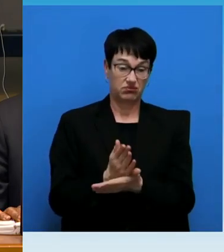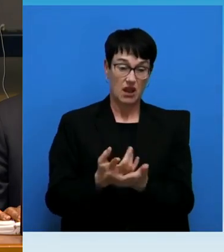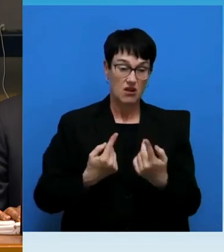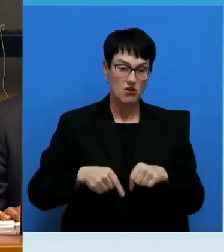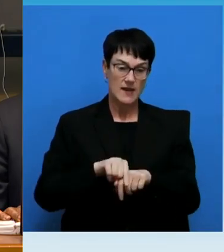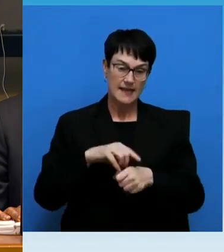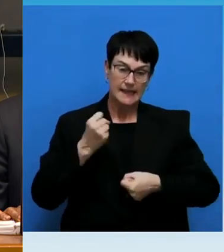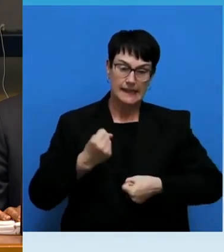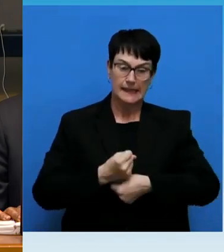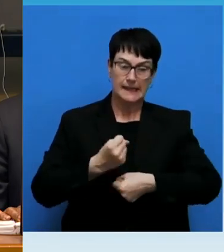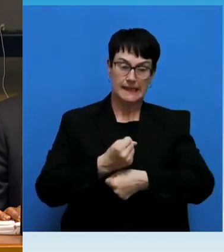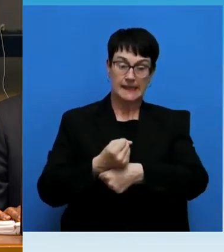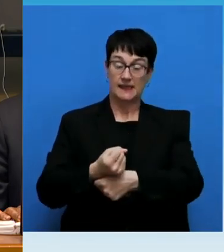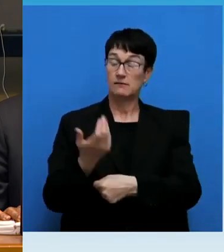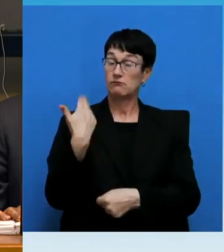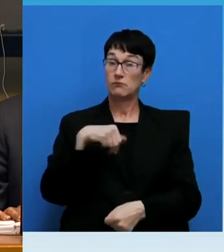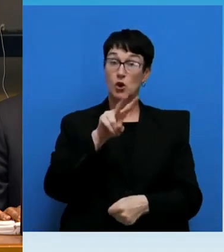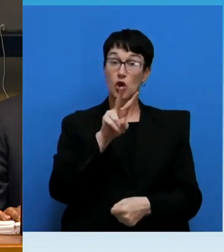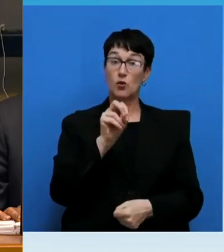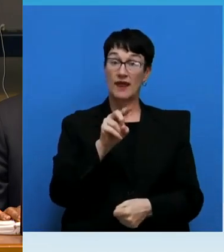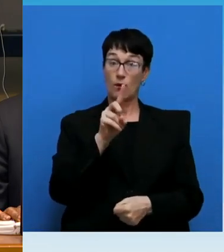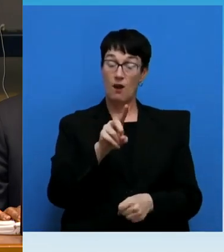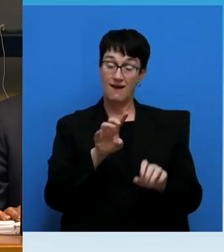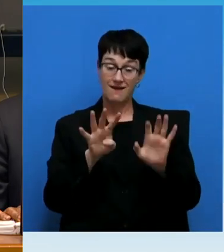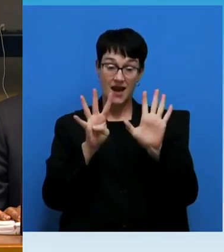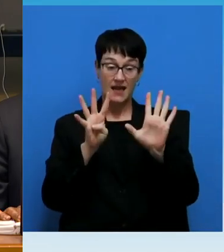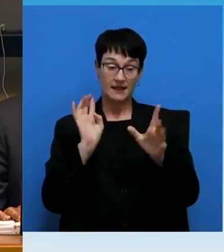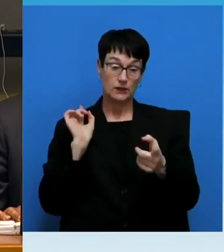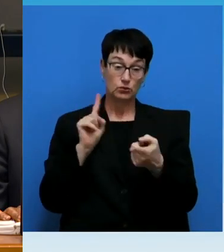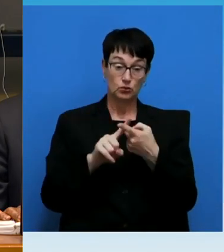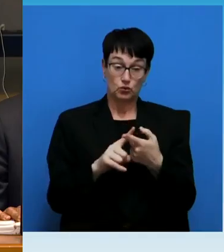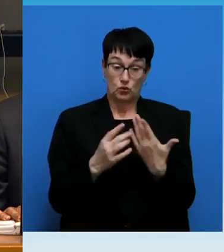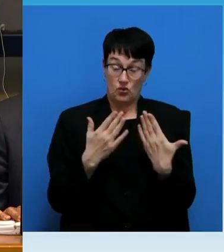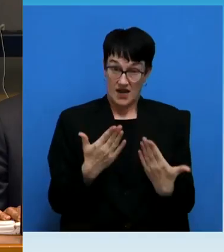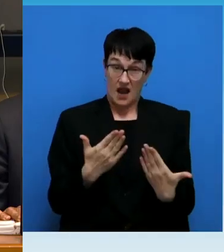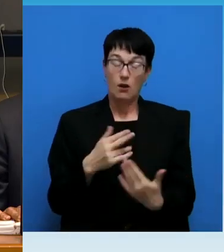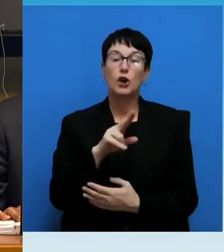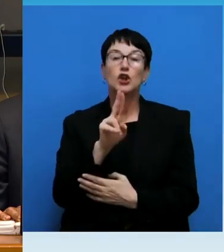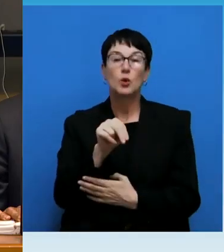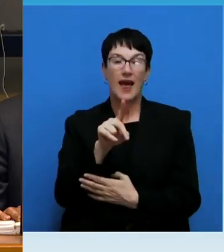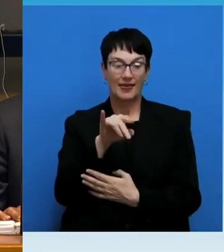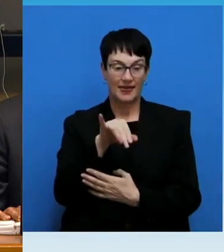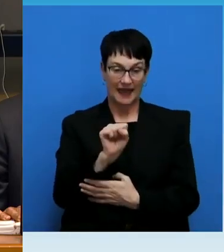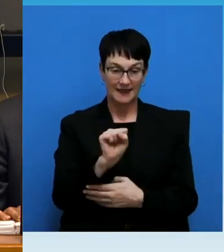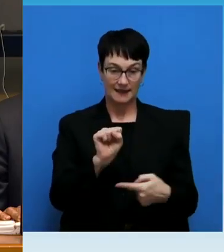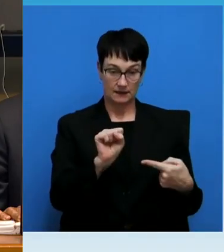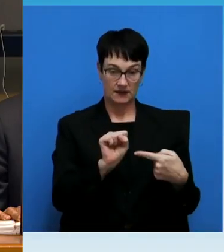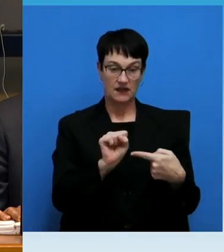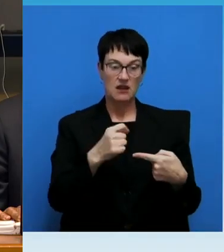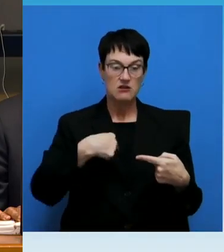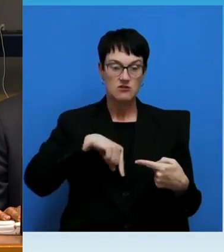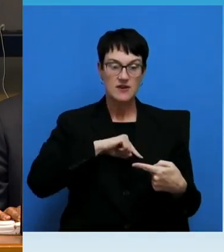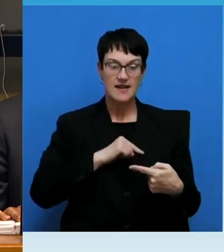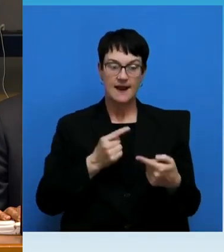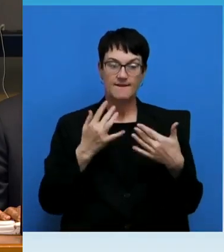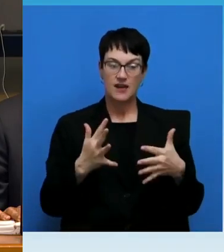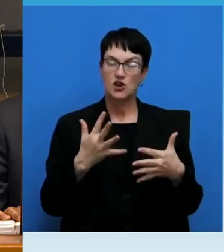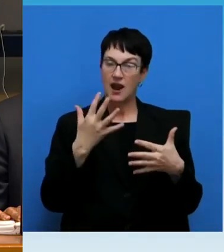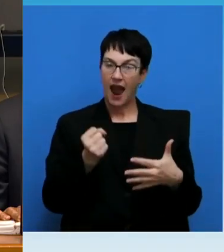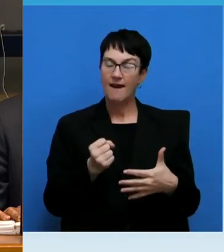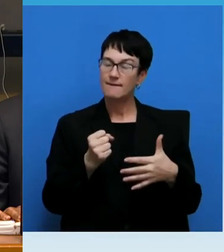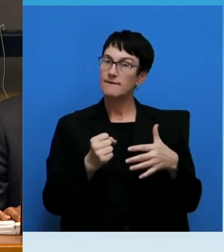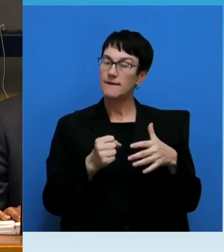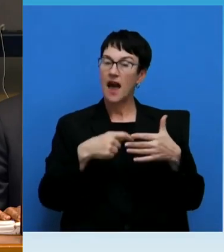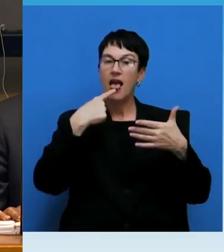say that we now meet or exceed 13 out of the 16 indicators, underscoring our commitment to improvement.